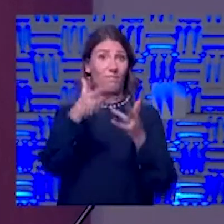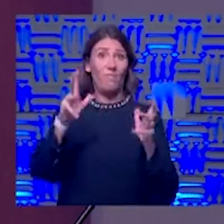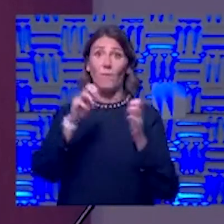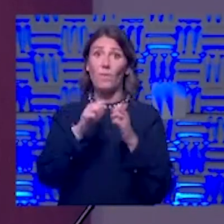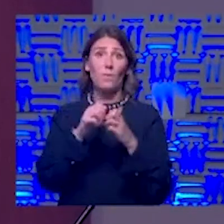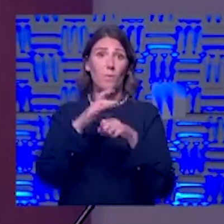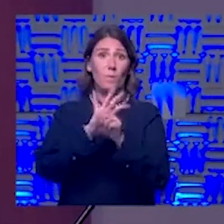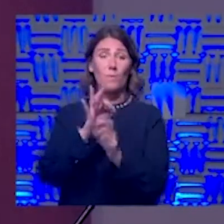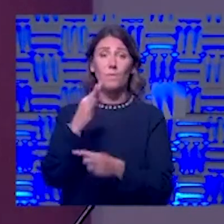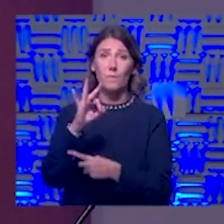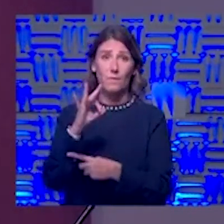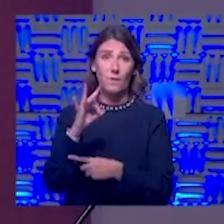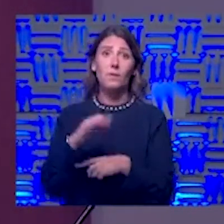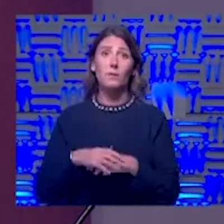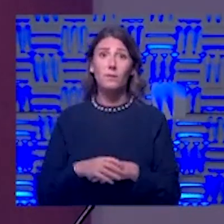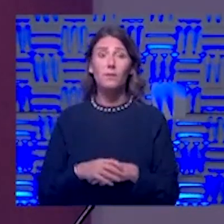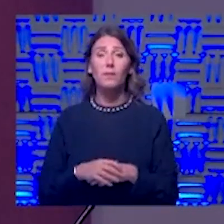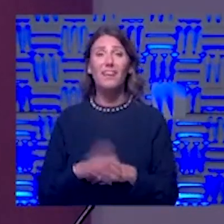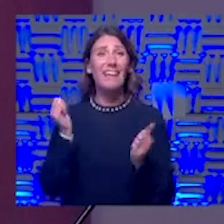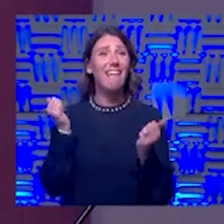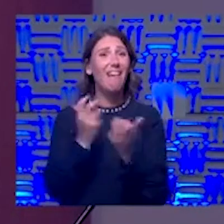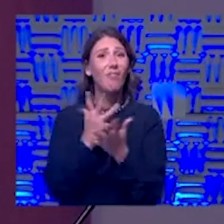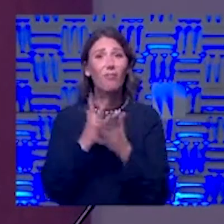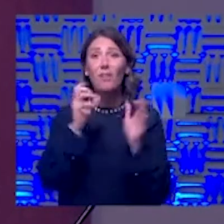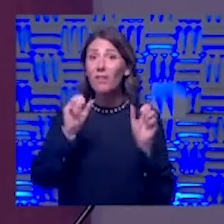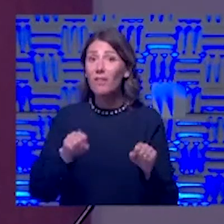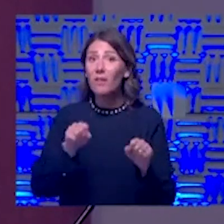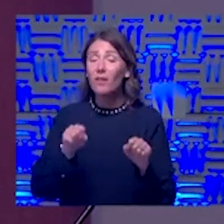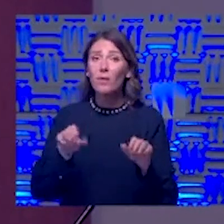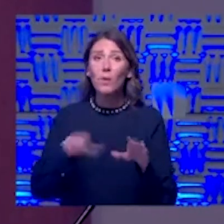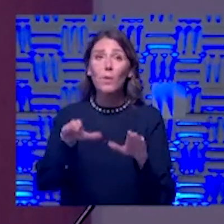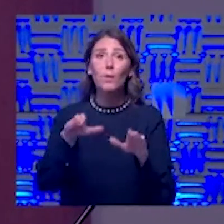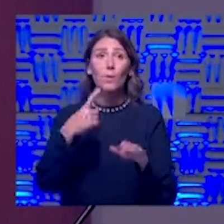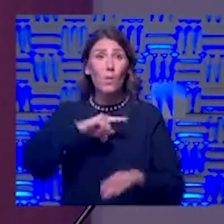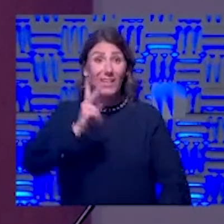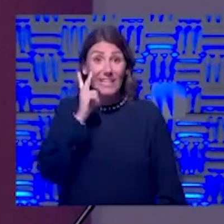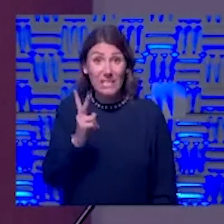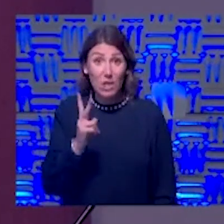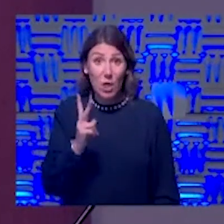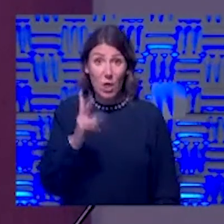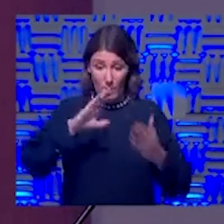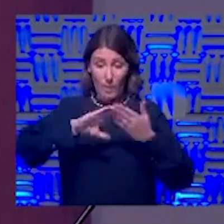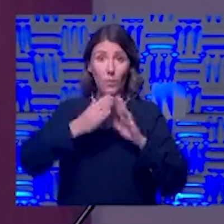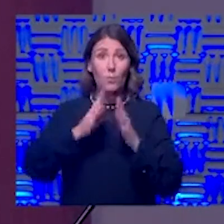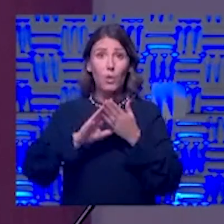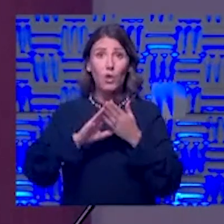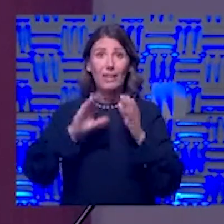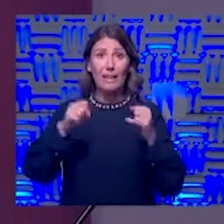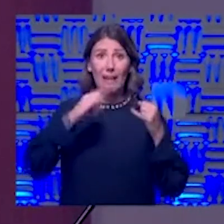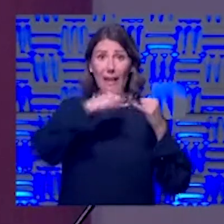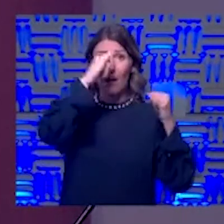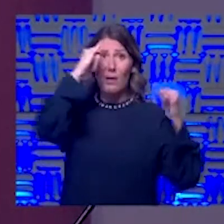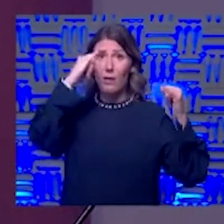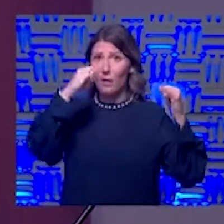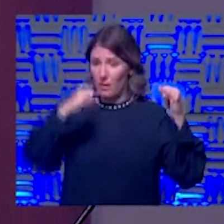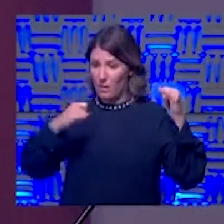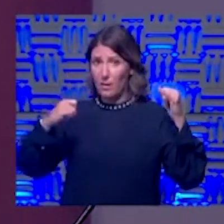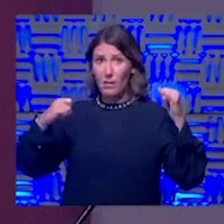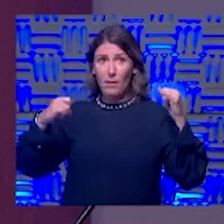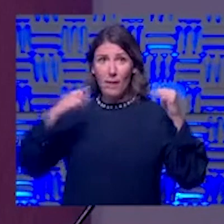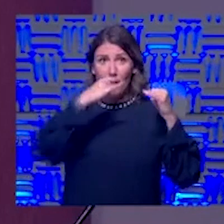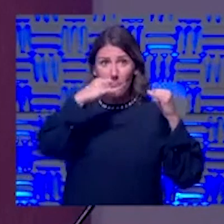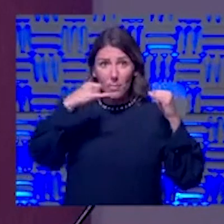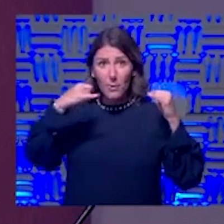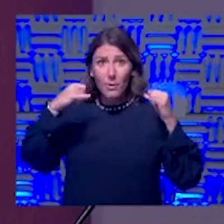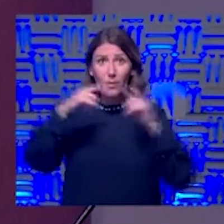And so everything we can do, we saw that this community could bend the curve by its actions. We've